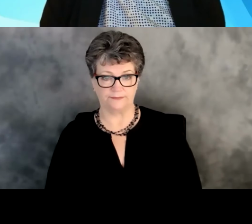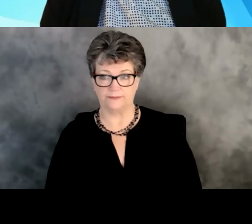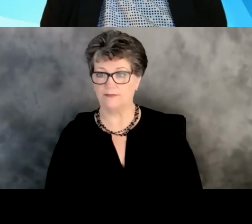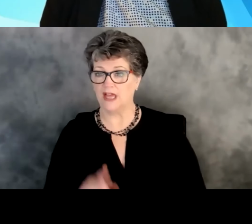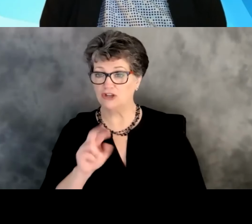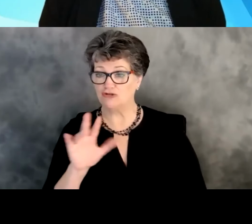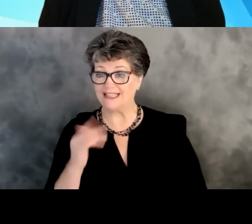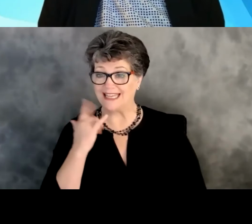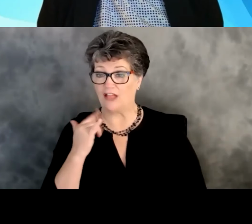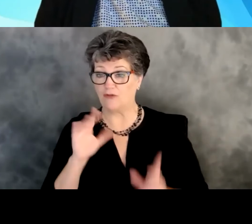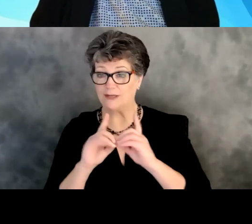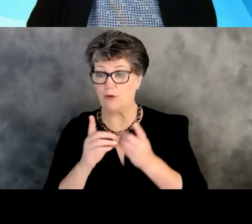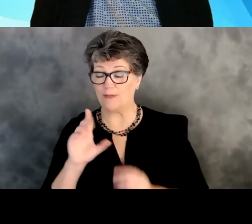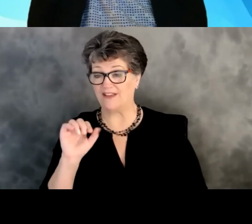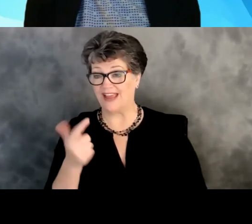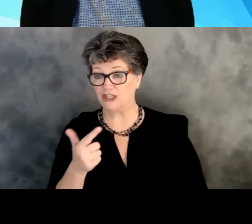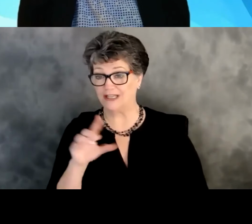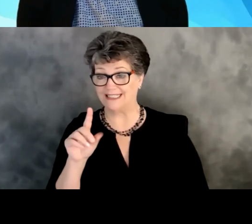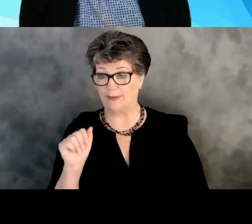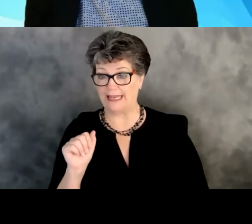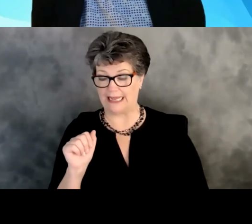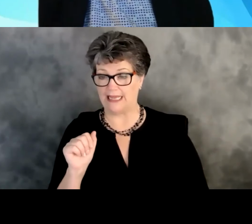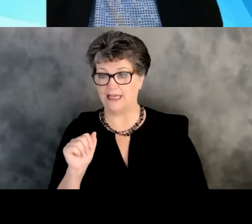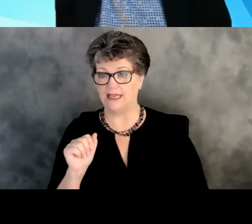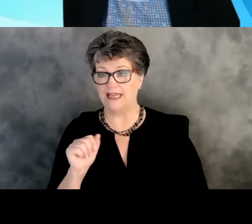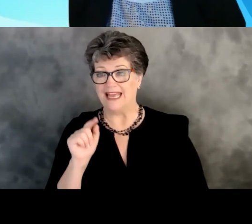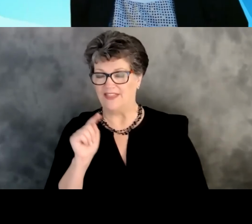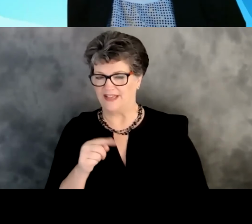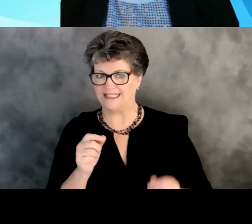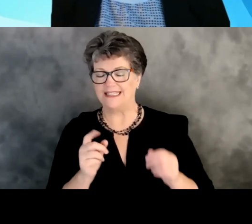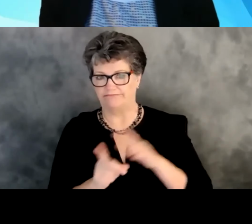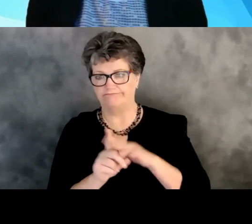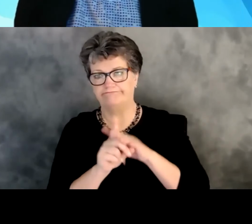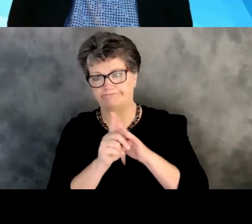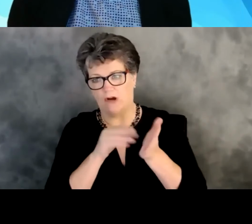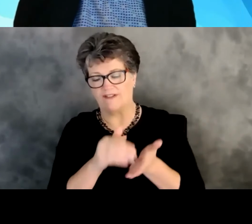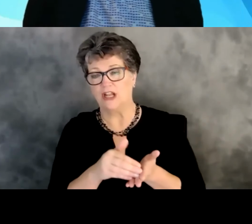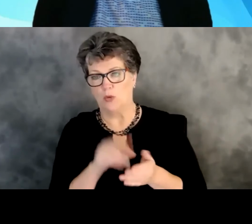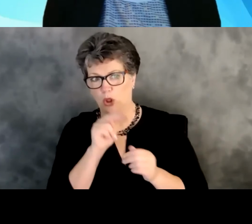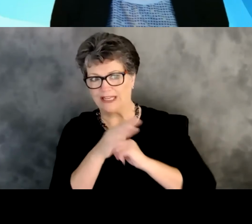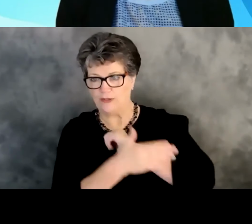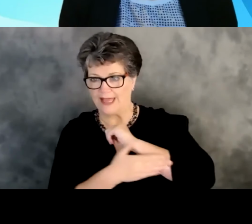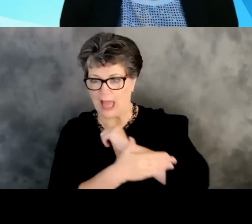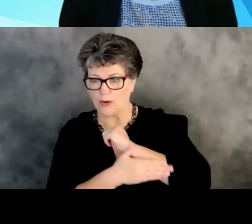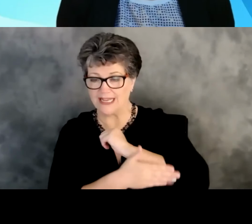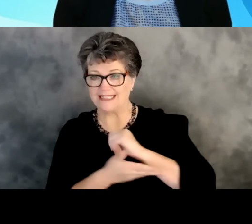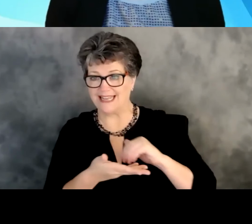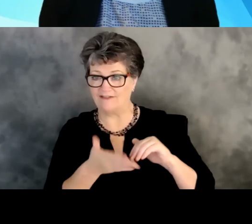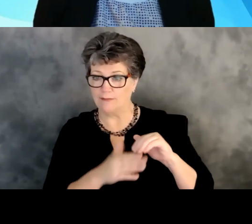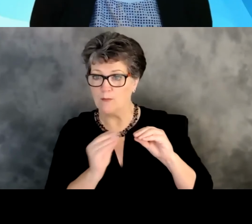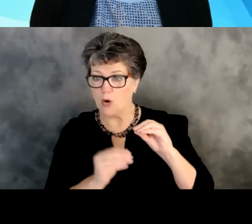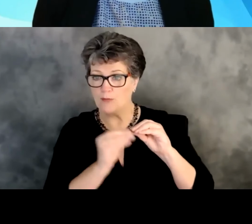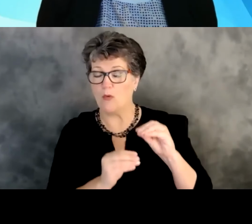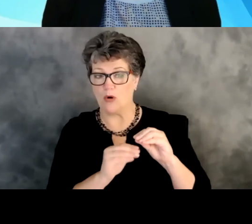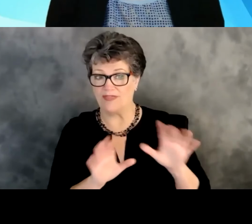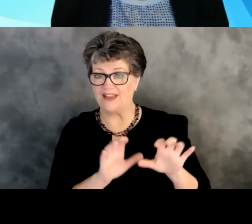Tracy, California Department of Aging and Disability. This has been come up a lot, and we're looking to our counties who have increasingly